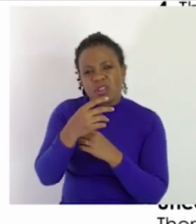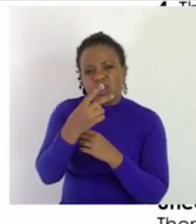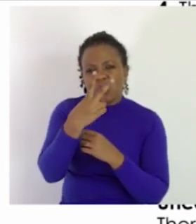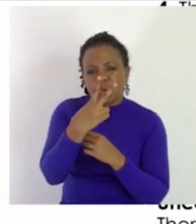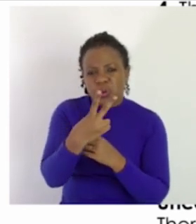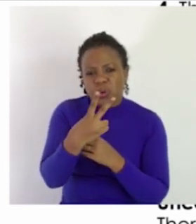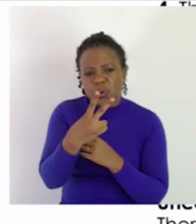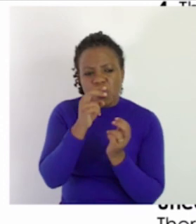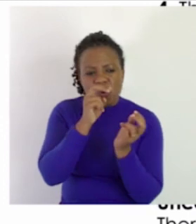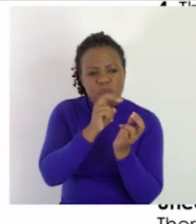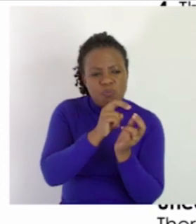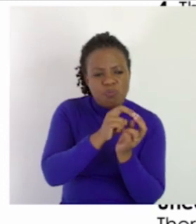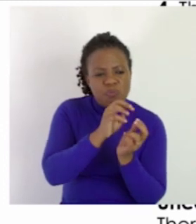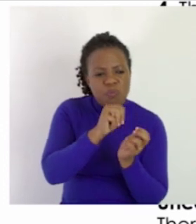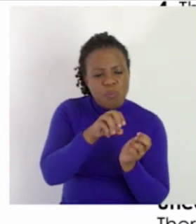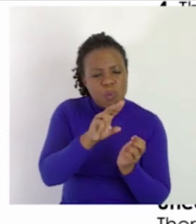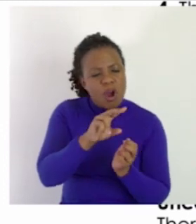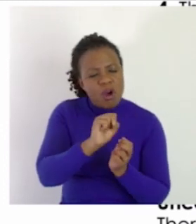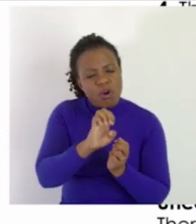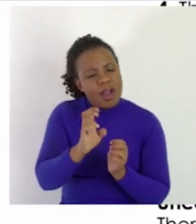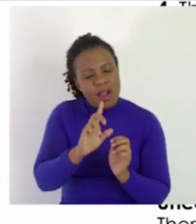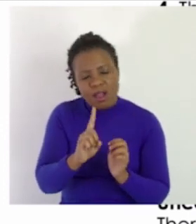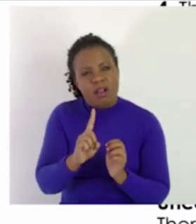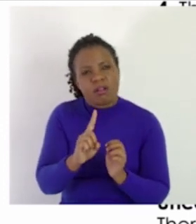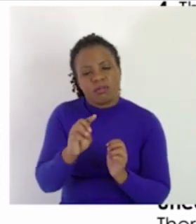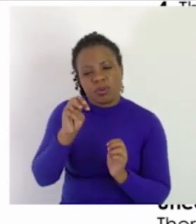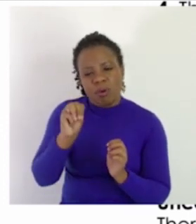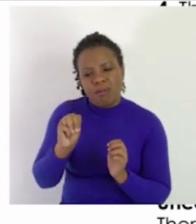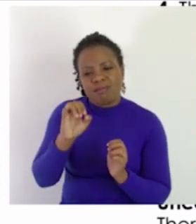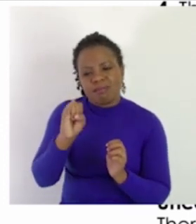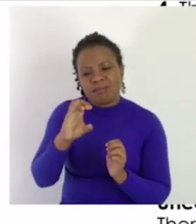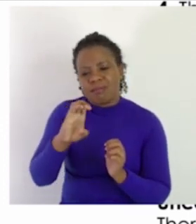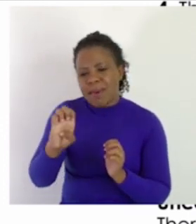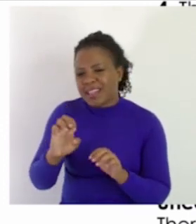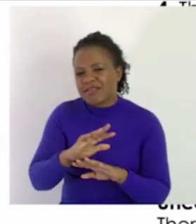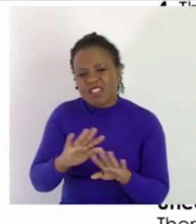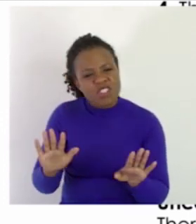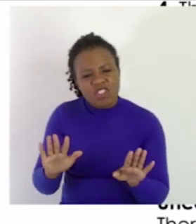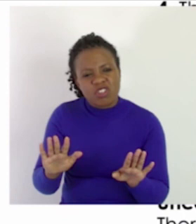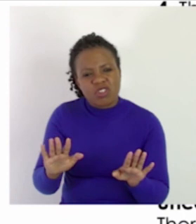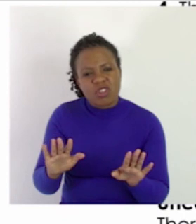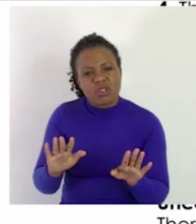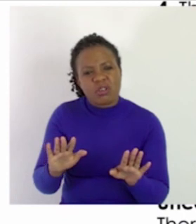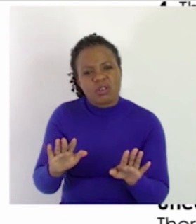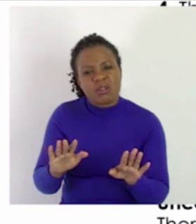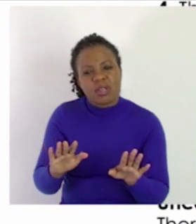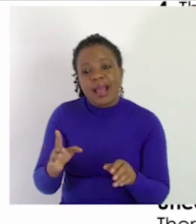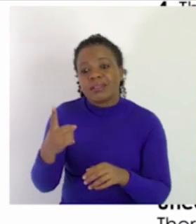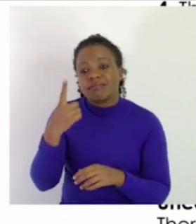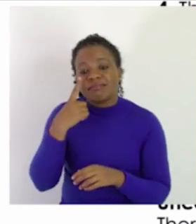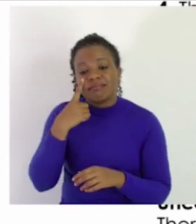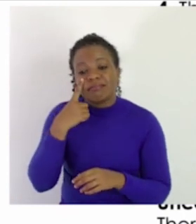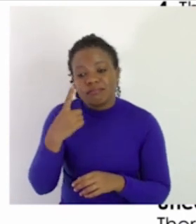2 mouses. All right, it's just mice. I have seen mice,